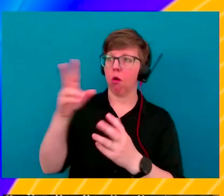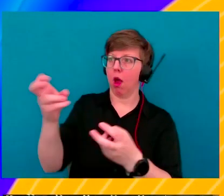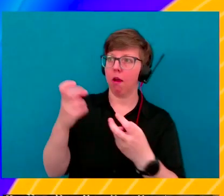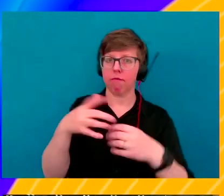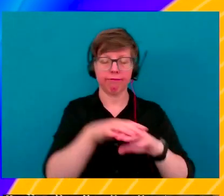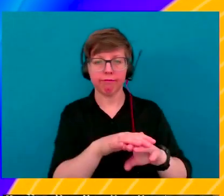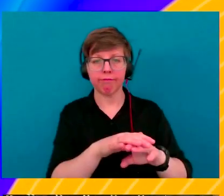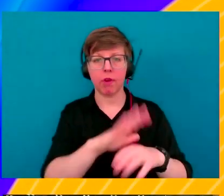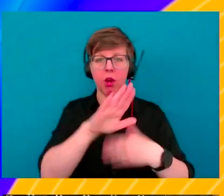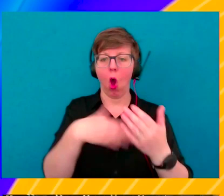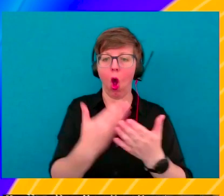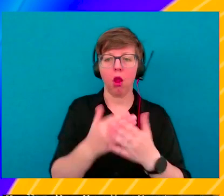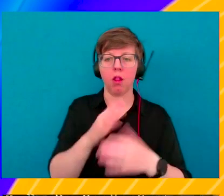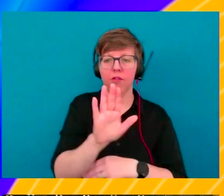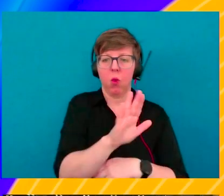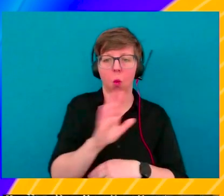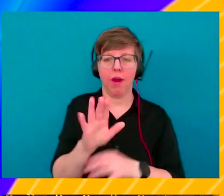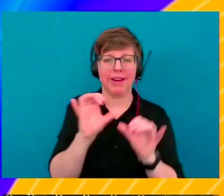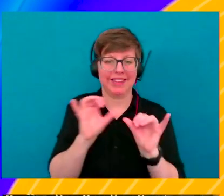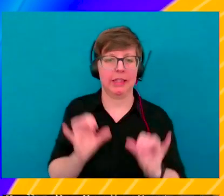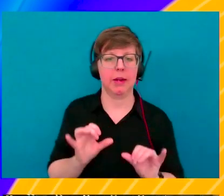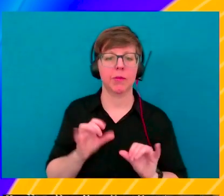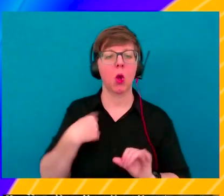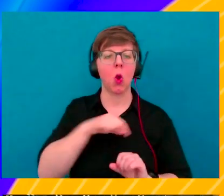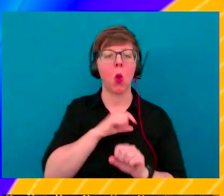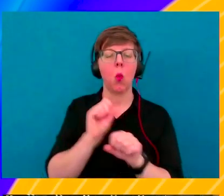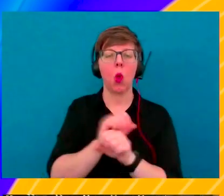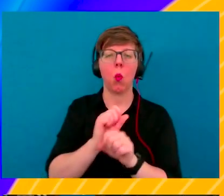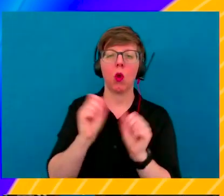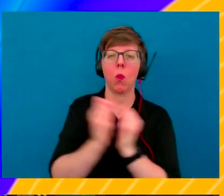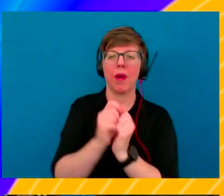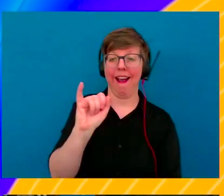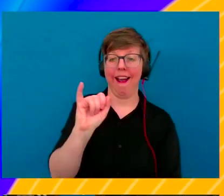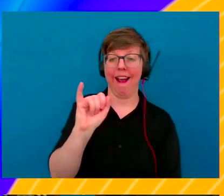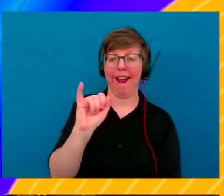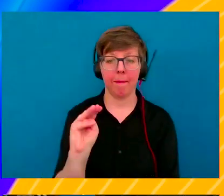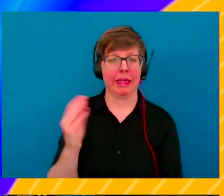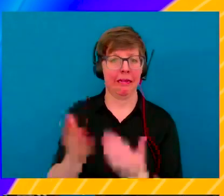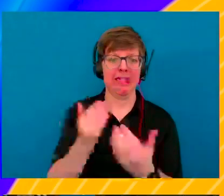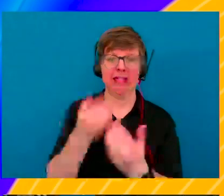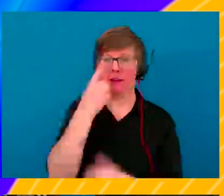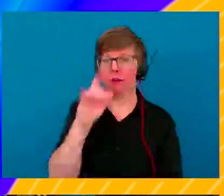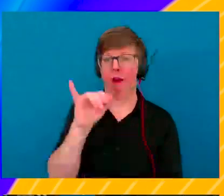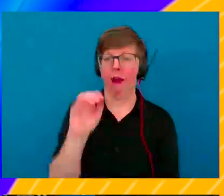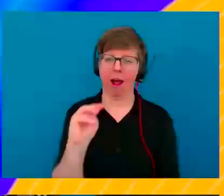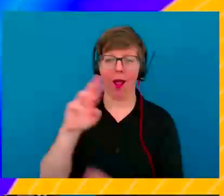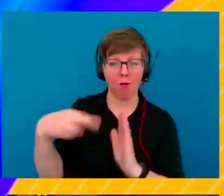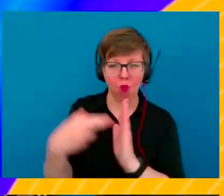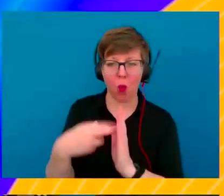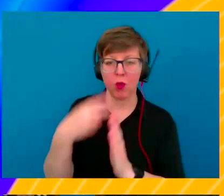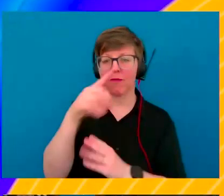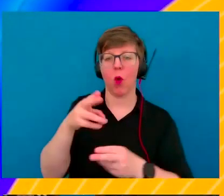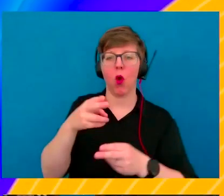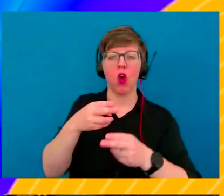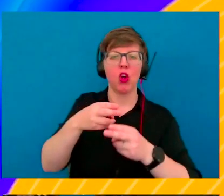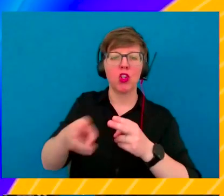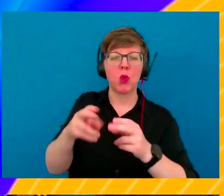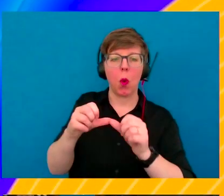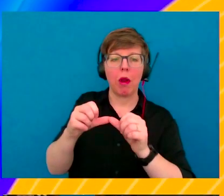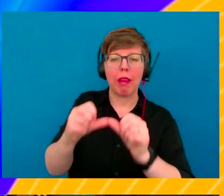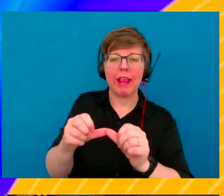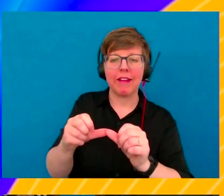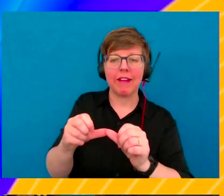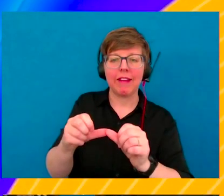Wow. we also work with IAM. It's really easy to get IAM roles put into here with short-lived credentials, and that's kind of this nice edge. Like developers